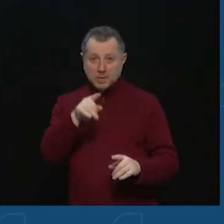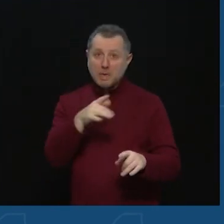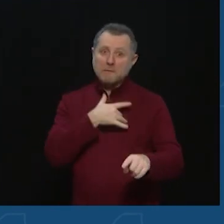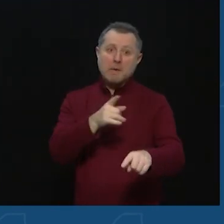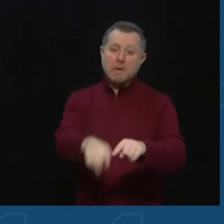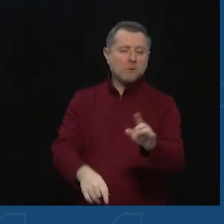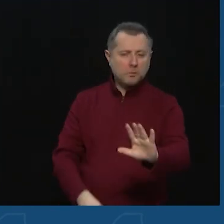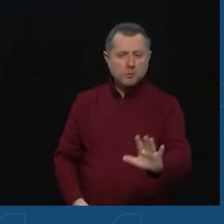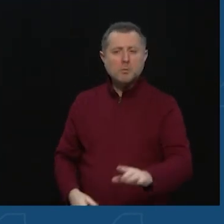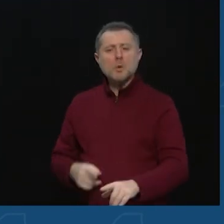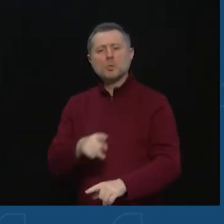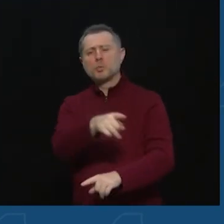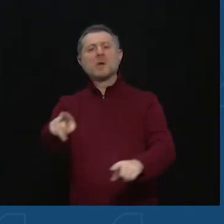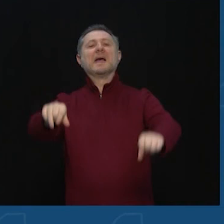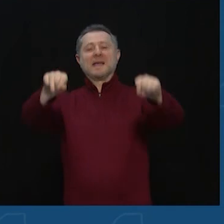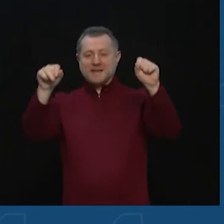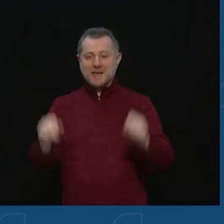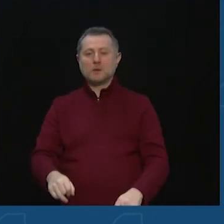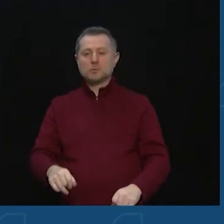finest.